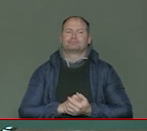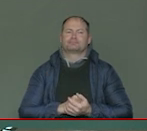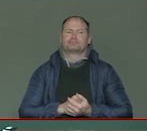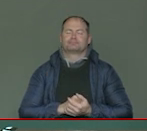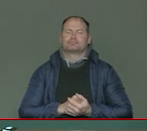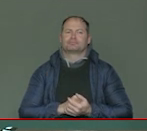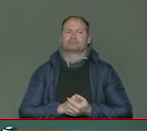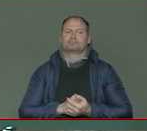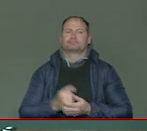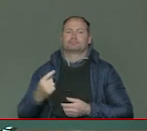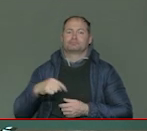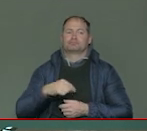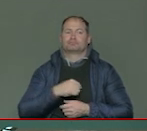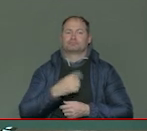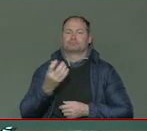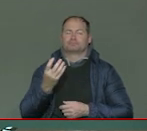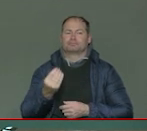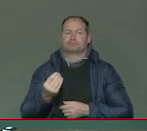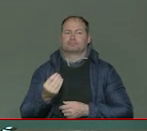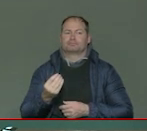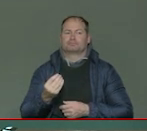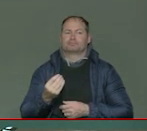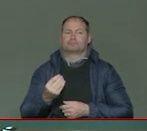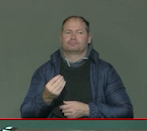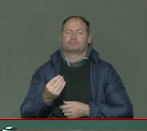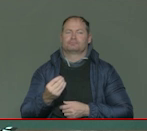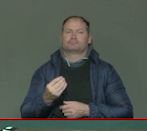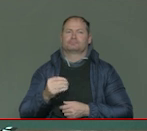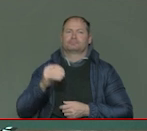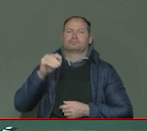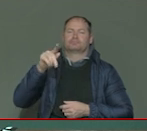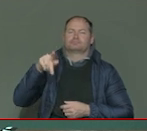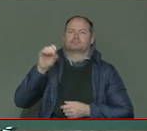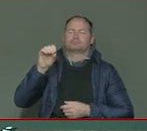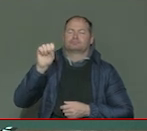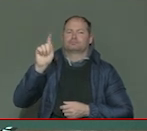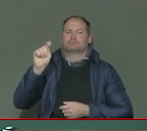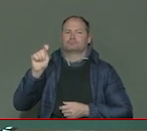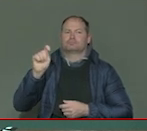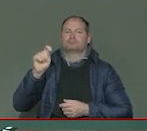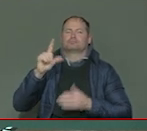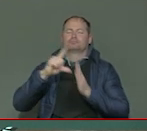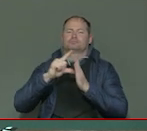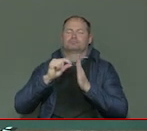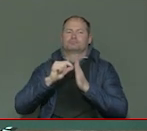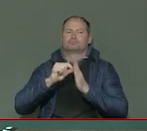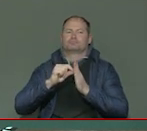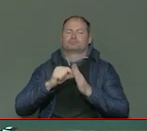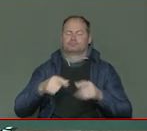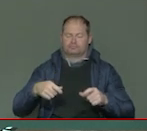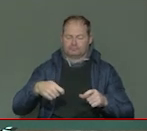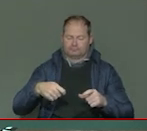have a post-dated EFT for 10,000 Rand for trading stock. There